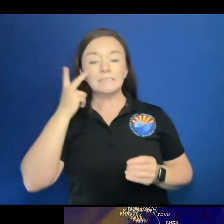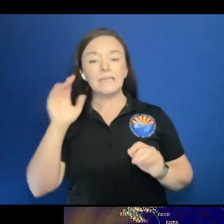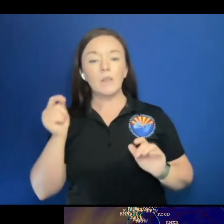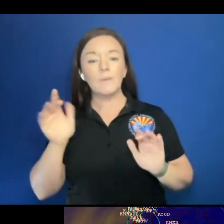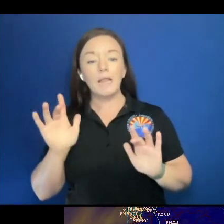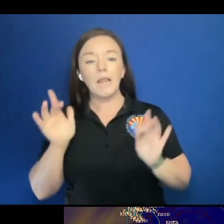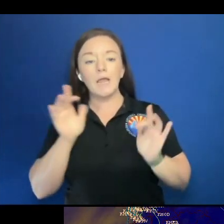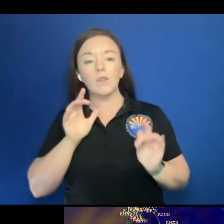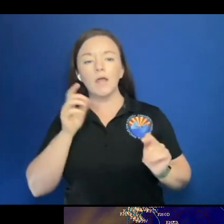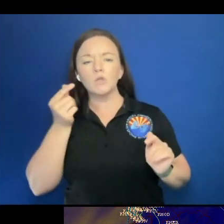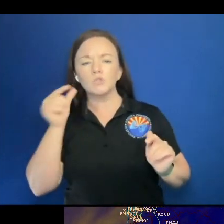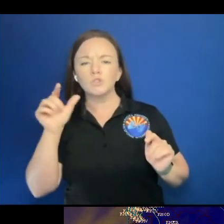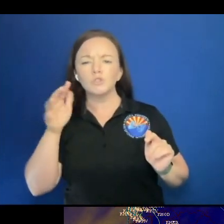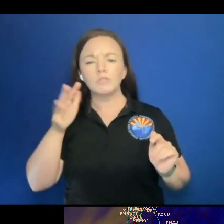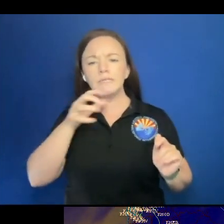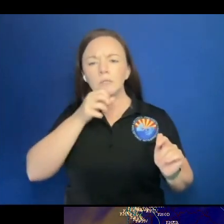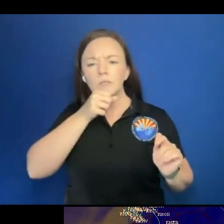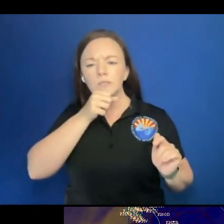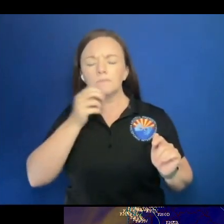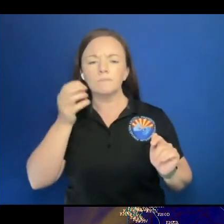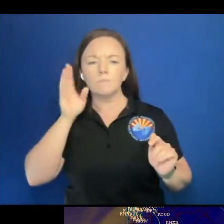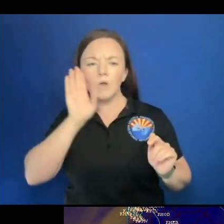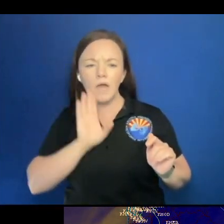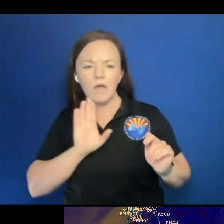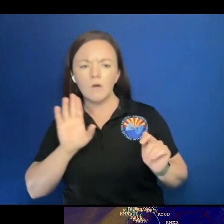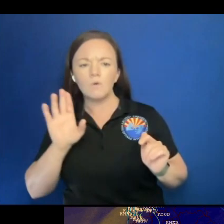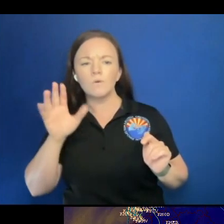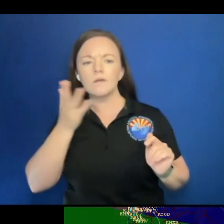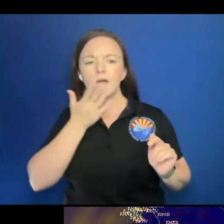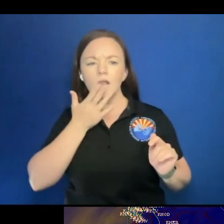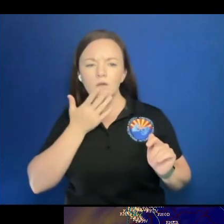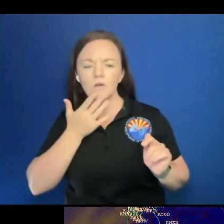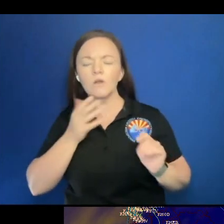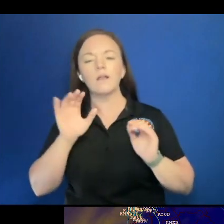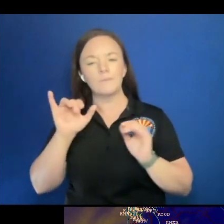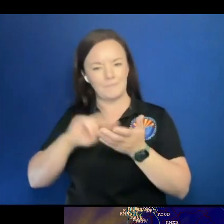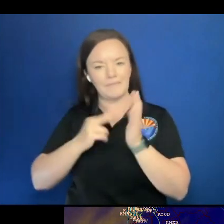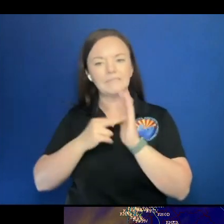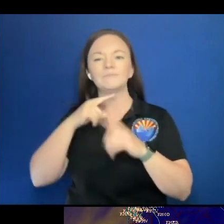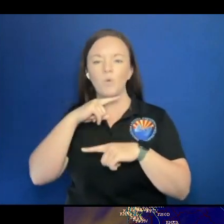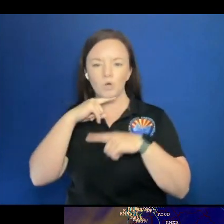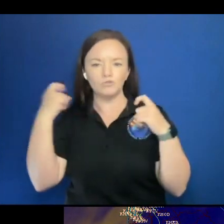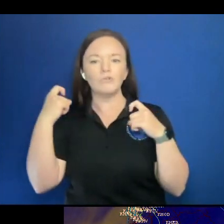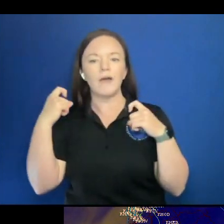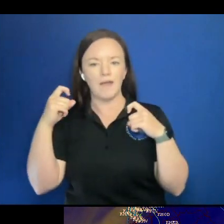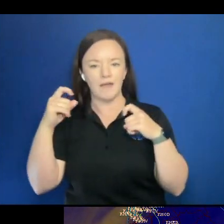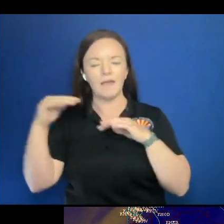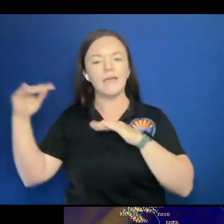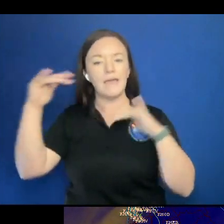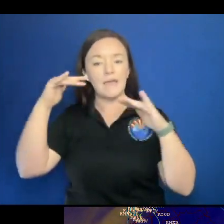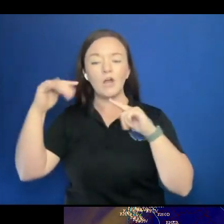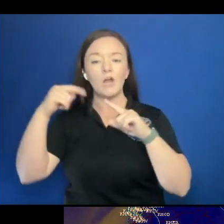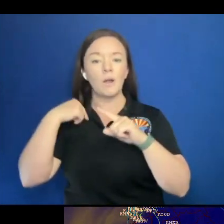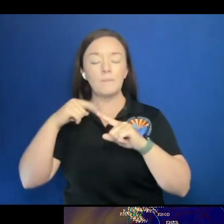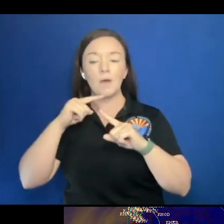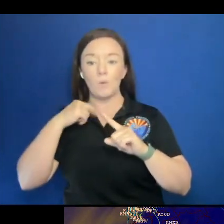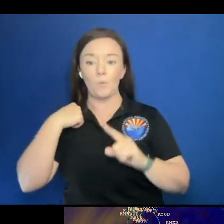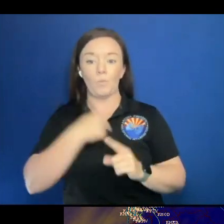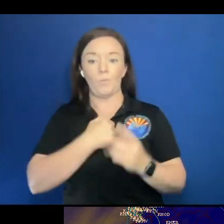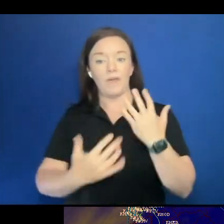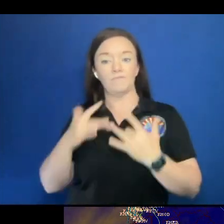that greenish brown color, much drier air. But we are basically right underneath this big moisture plume